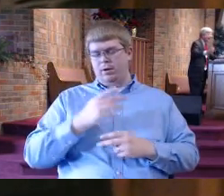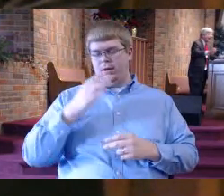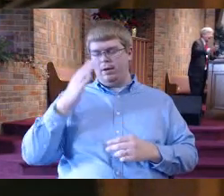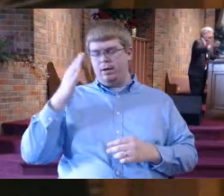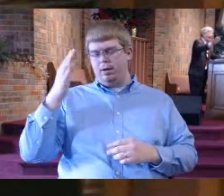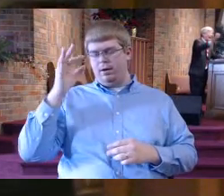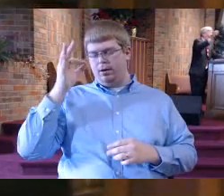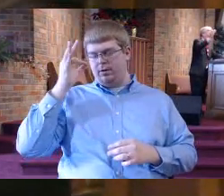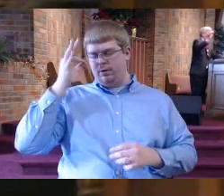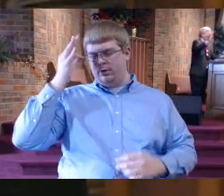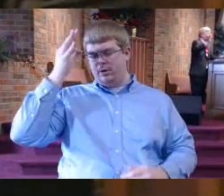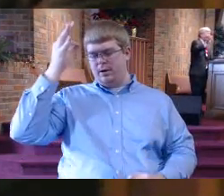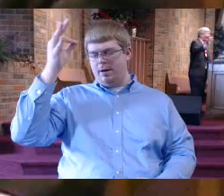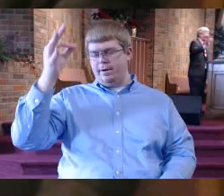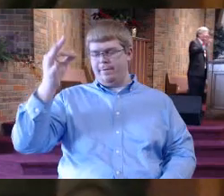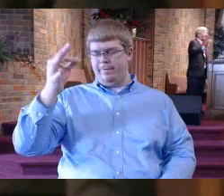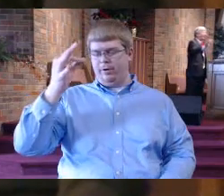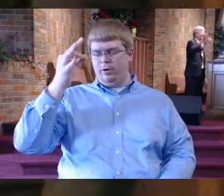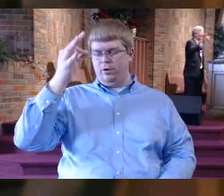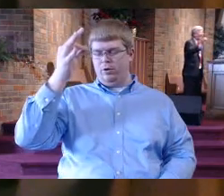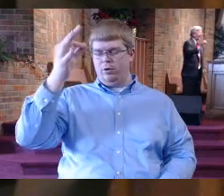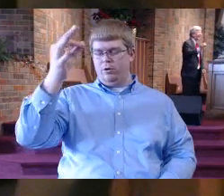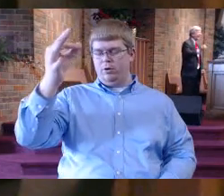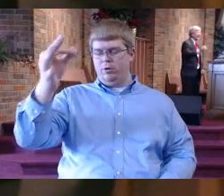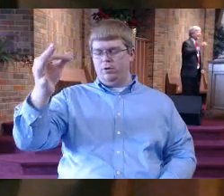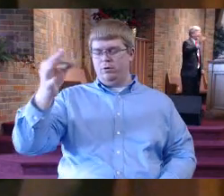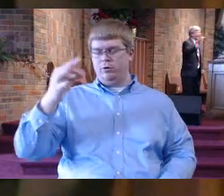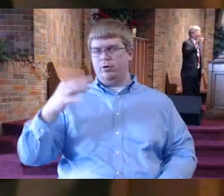know he holds the